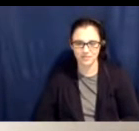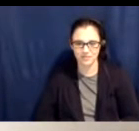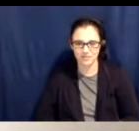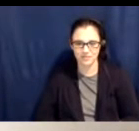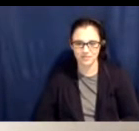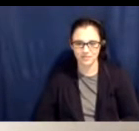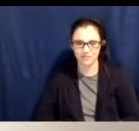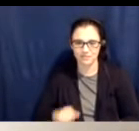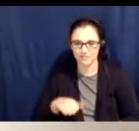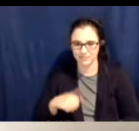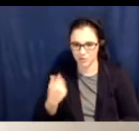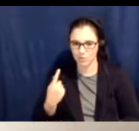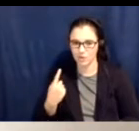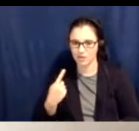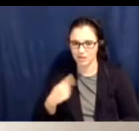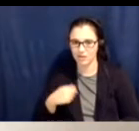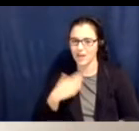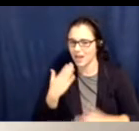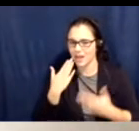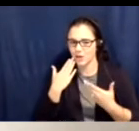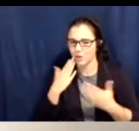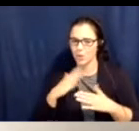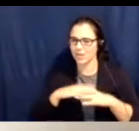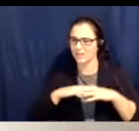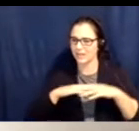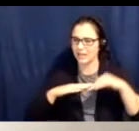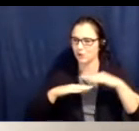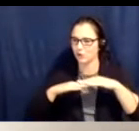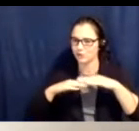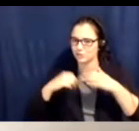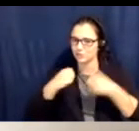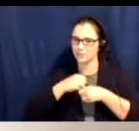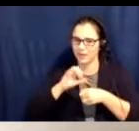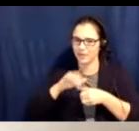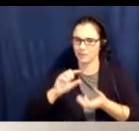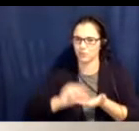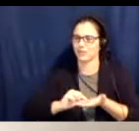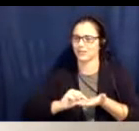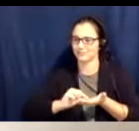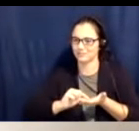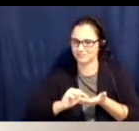Here's another one. I don't know the layers to make that print. Yeah.